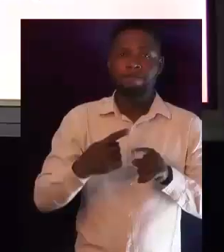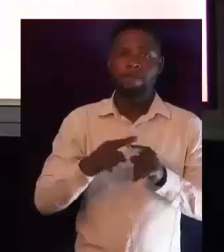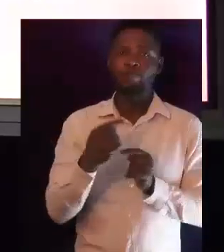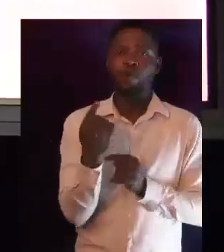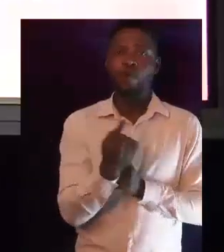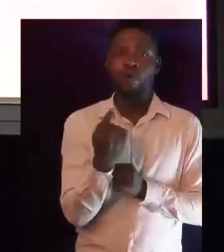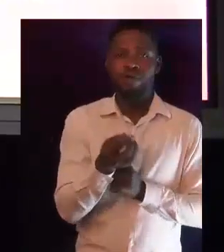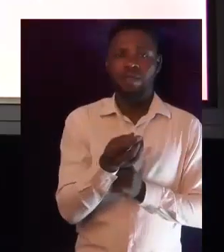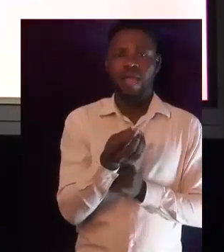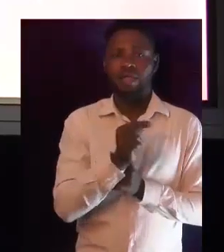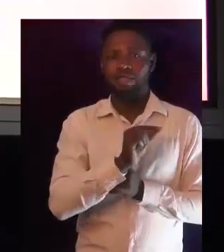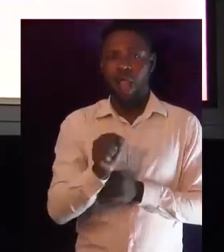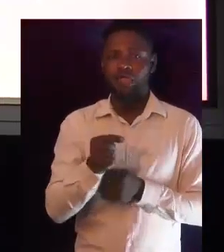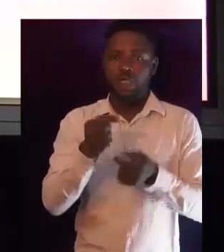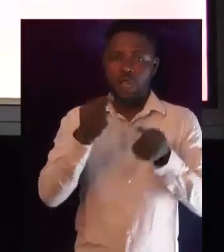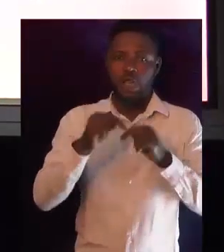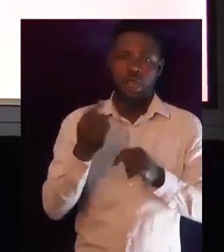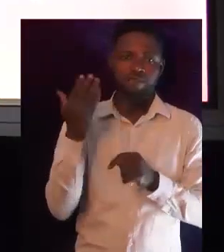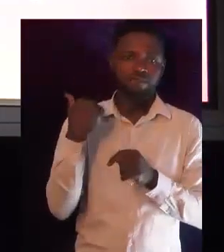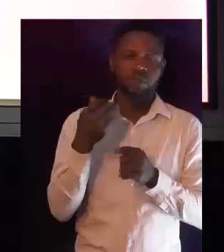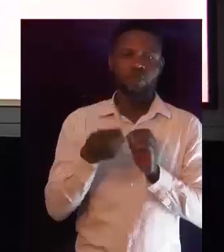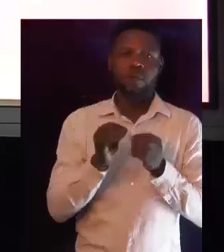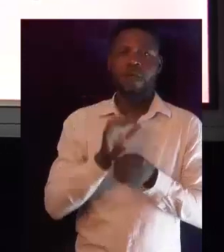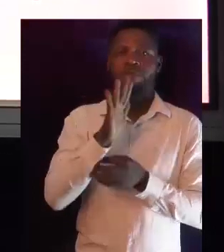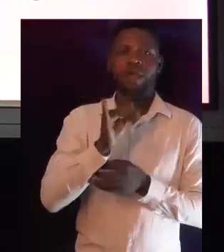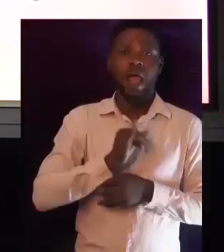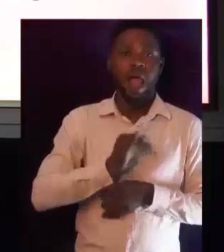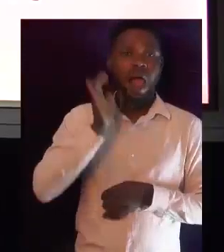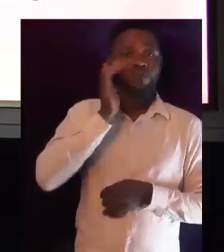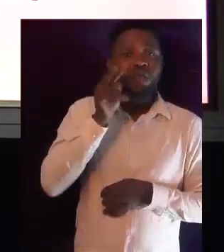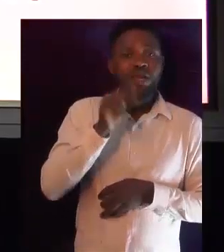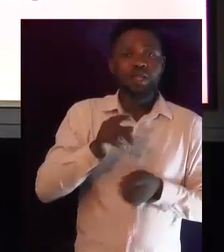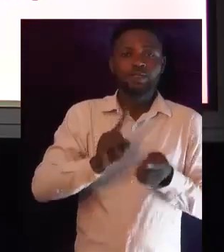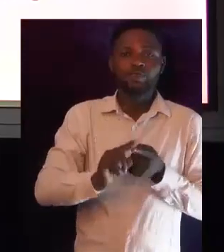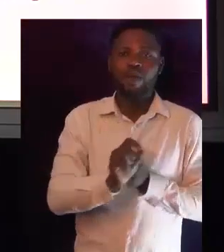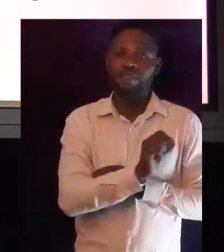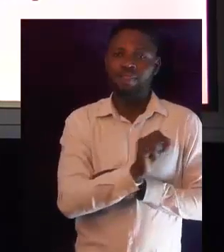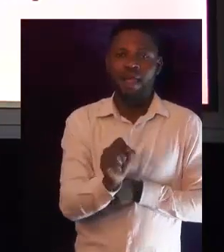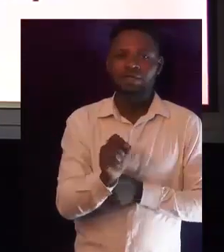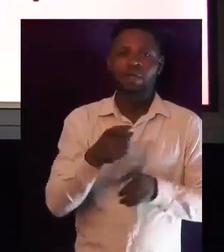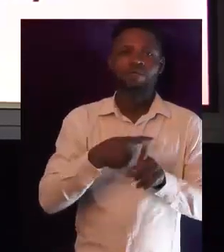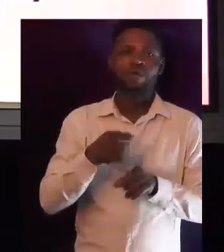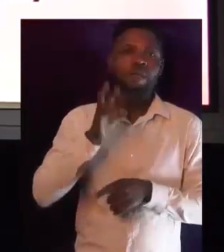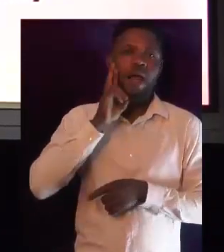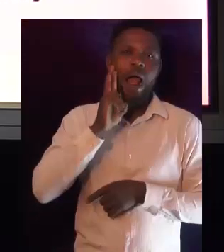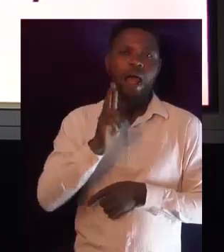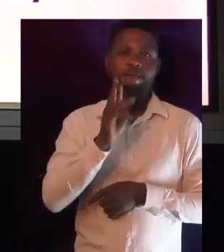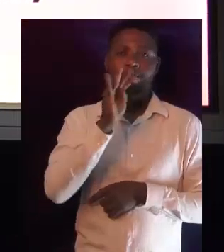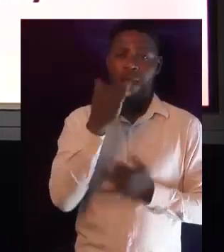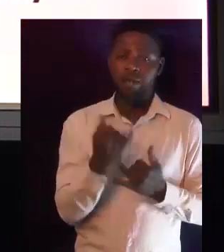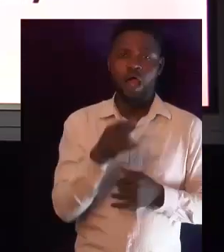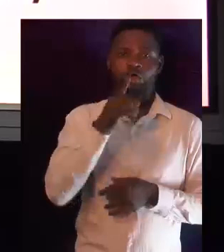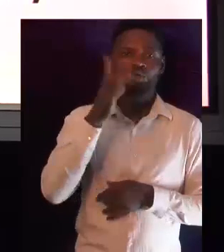invited, but only dash came. 5. I will need to dash from